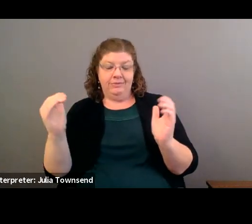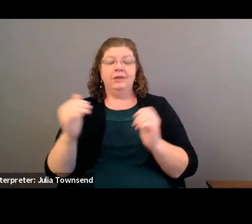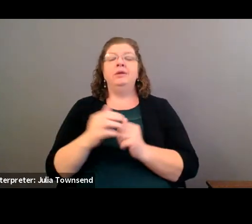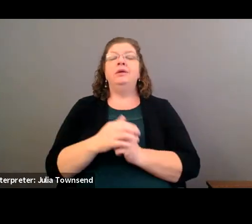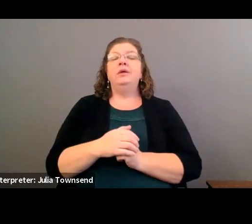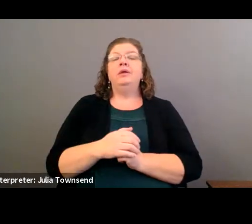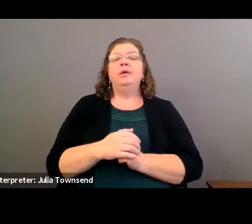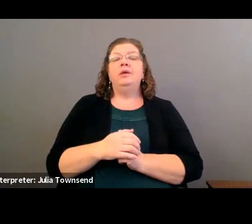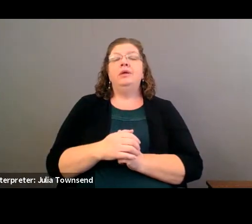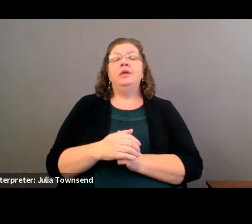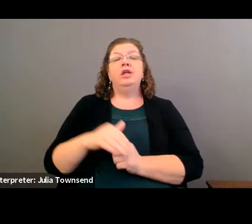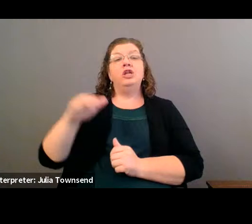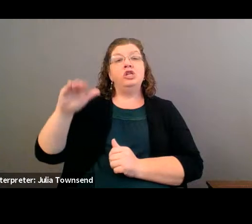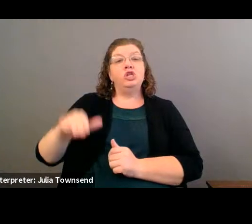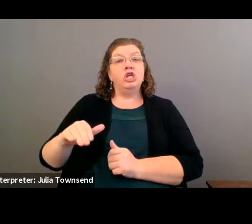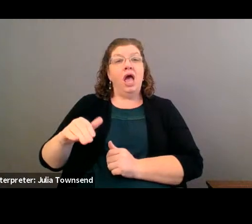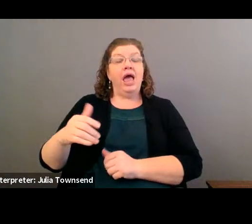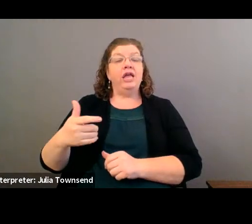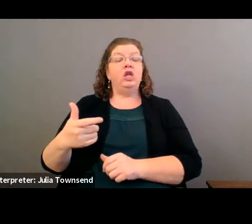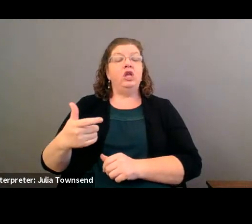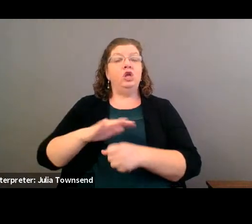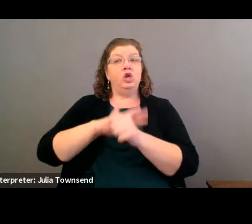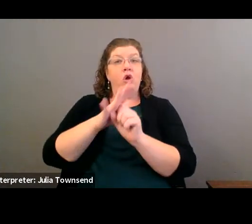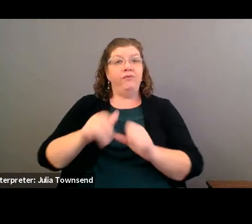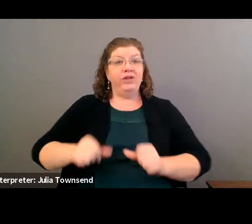The child COVID survival rate is